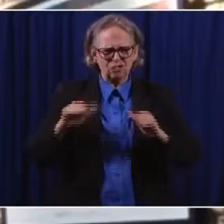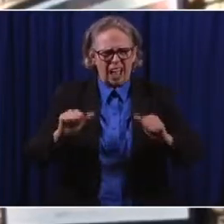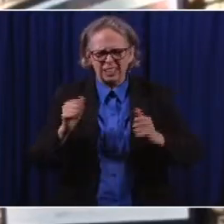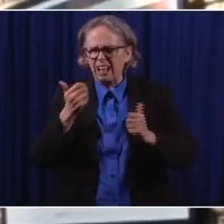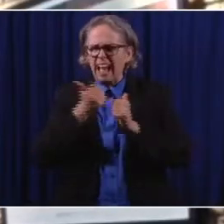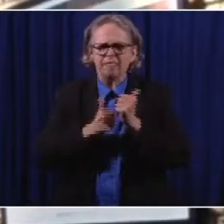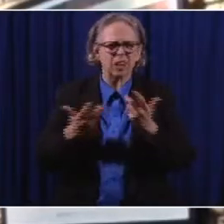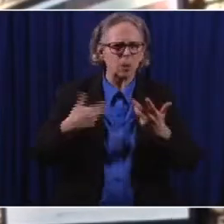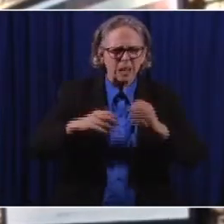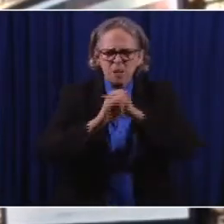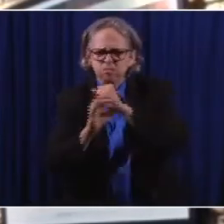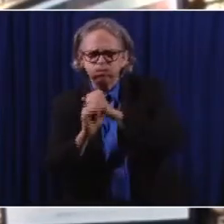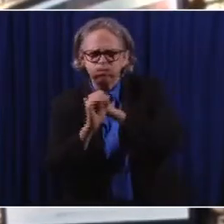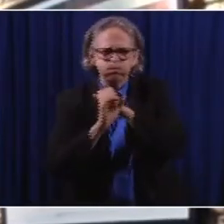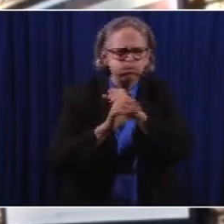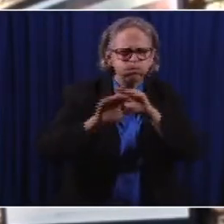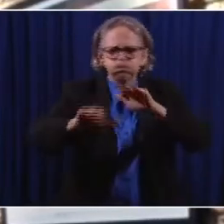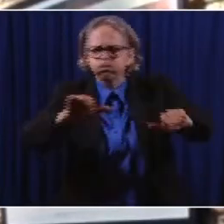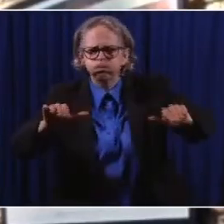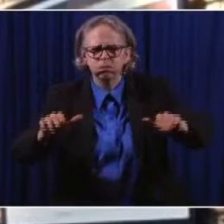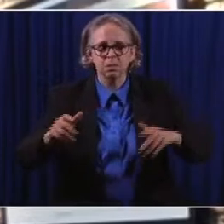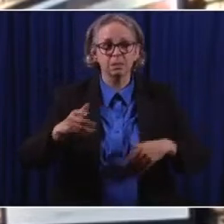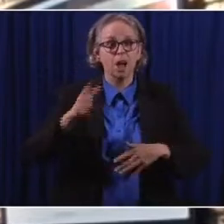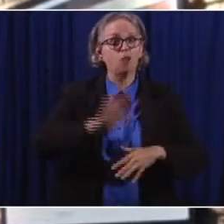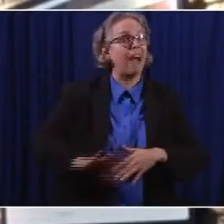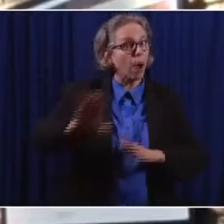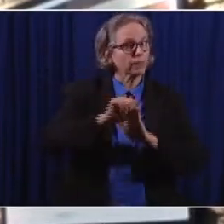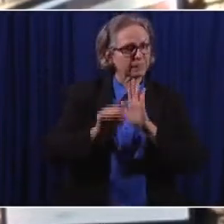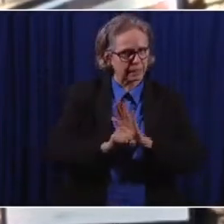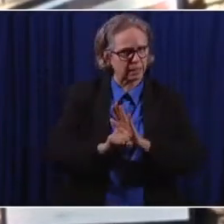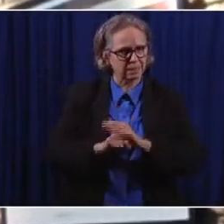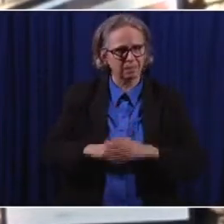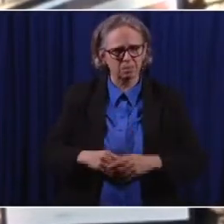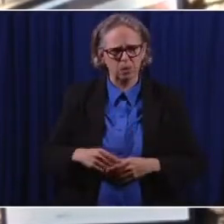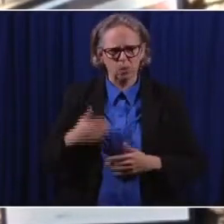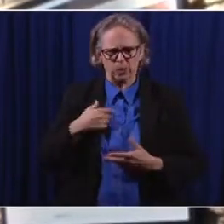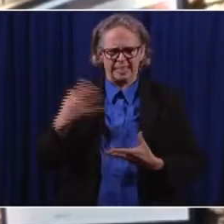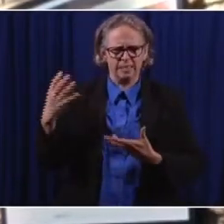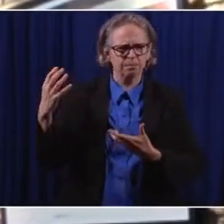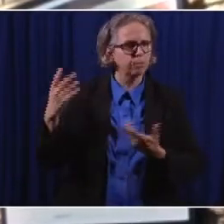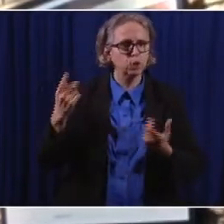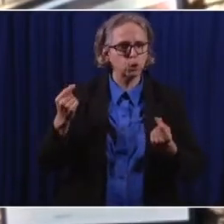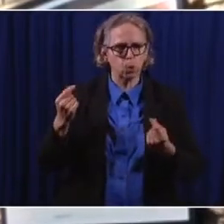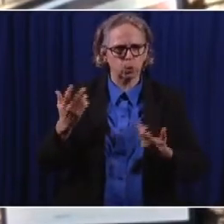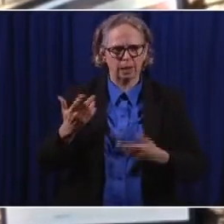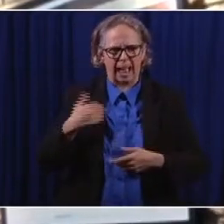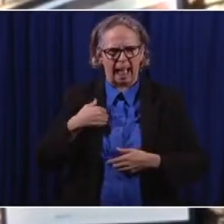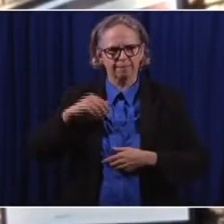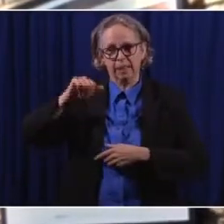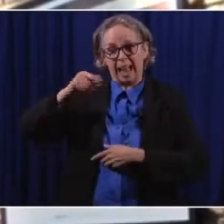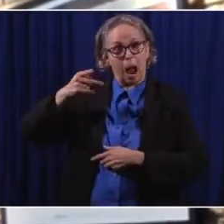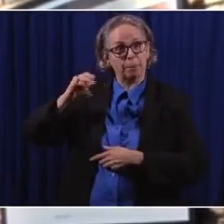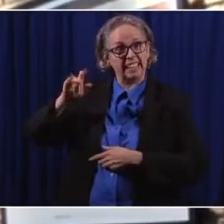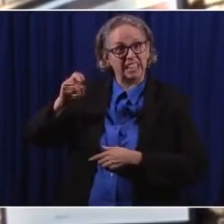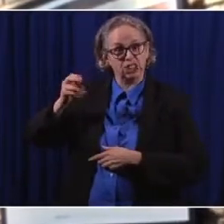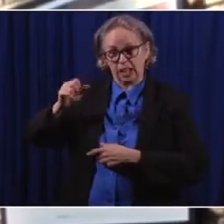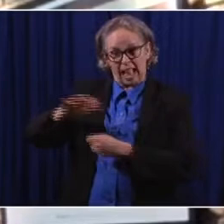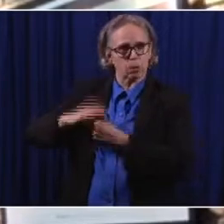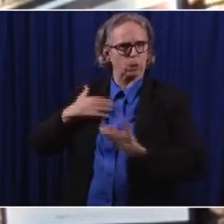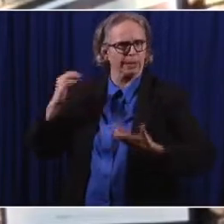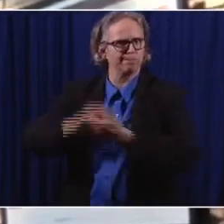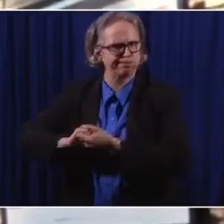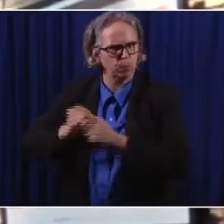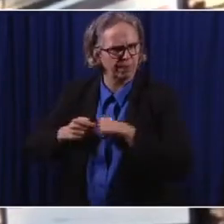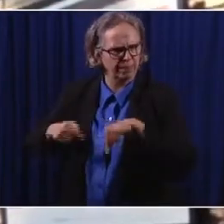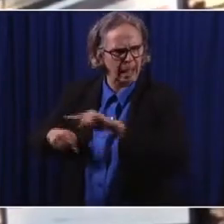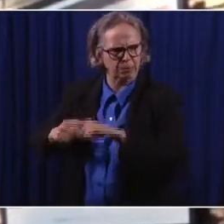census statewide. We've actually worked with our partners in the Appalachian region to do some media awareness and those types of things.